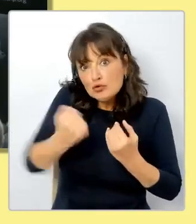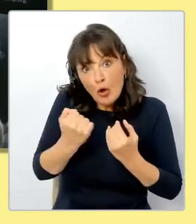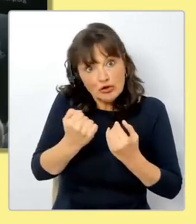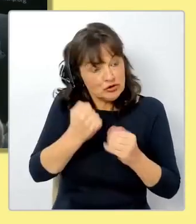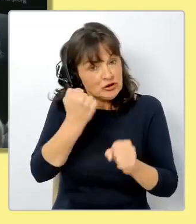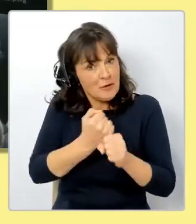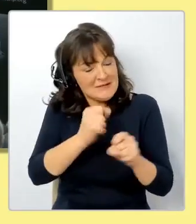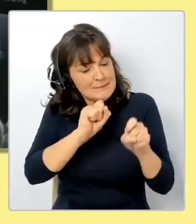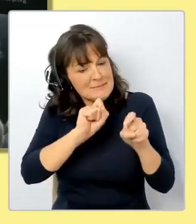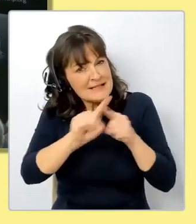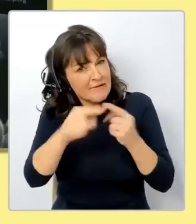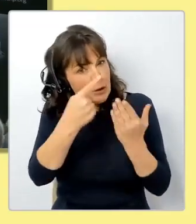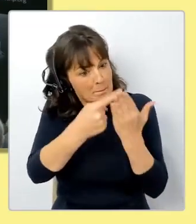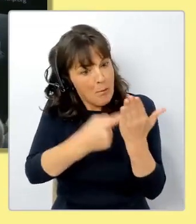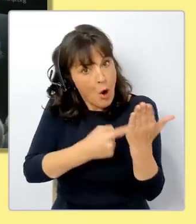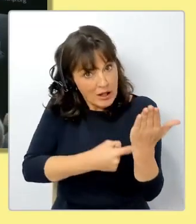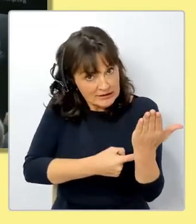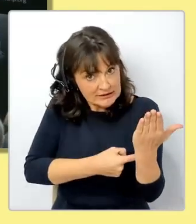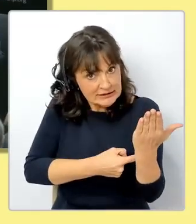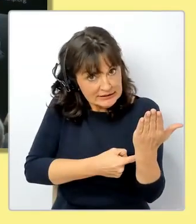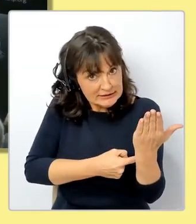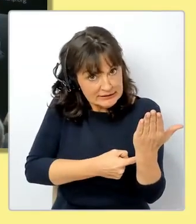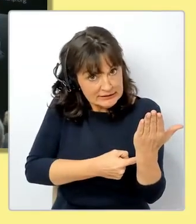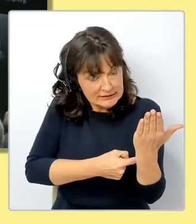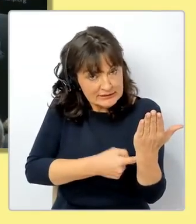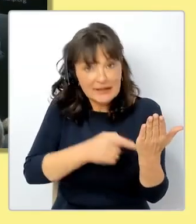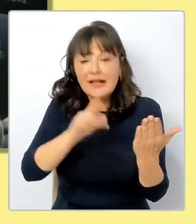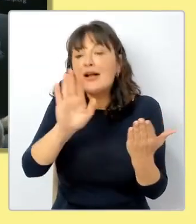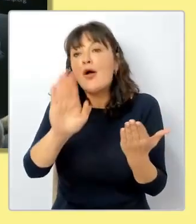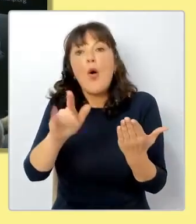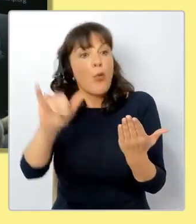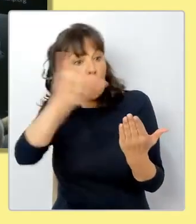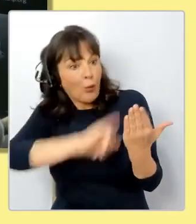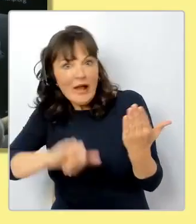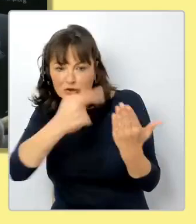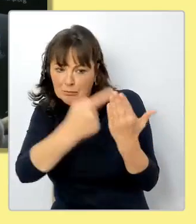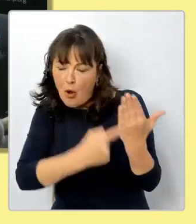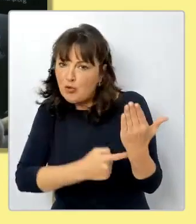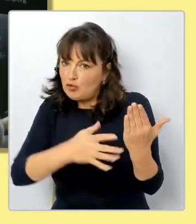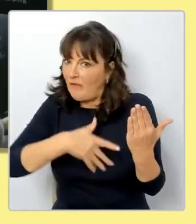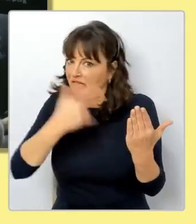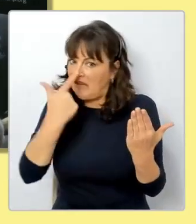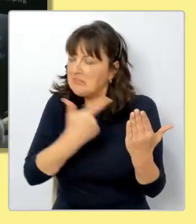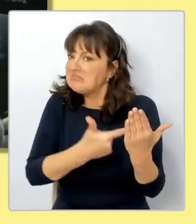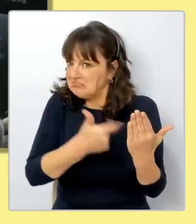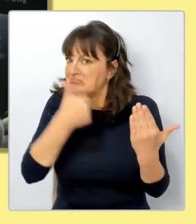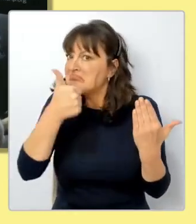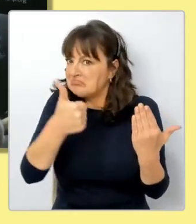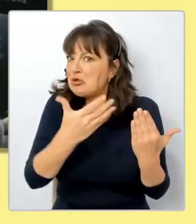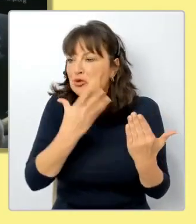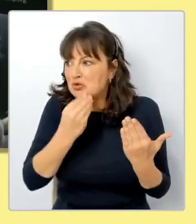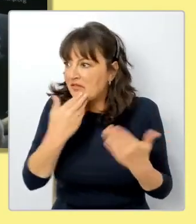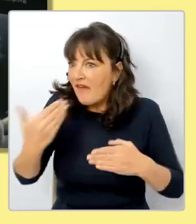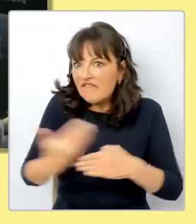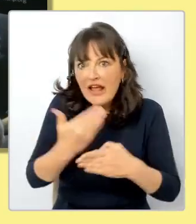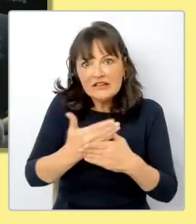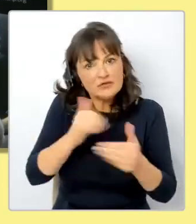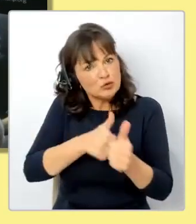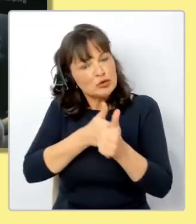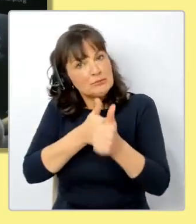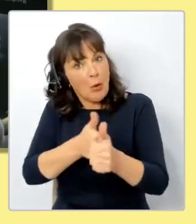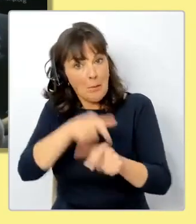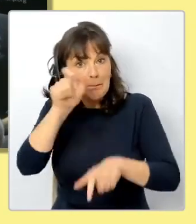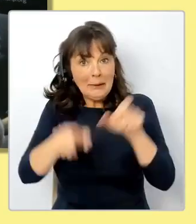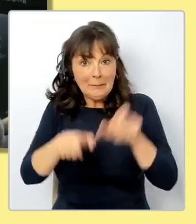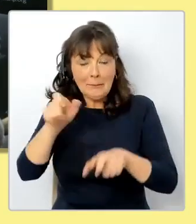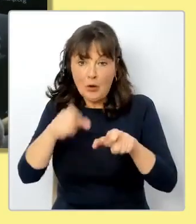ones I hope you're proud of them all, but which ones that you think have been particularly effective to support people who are